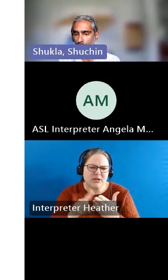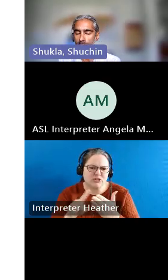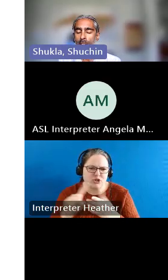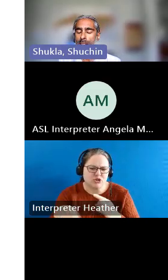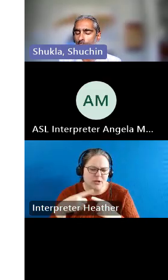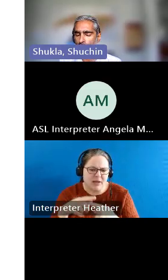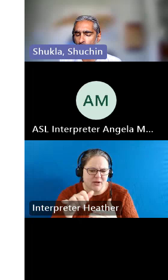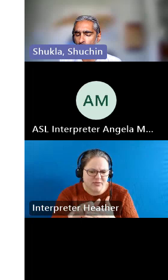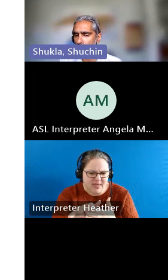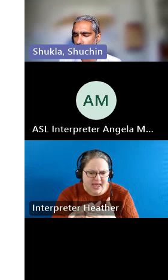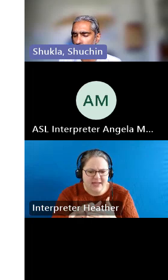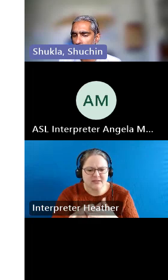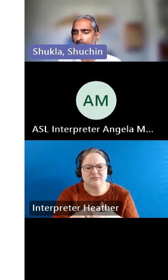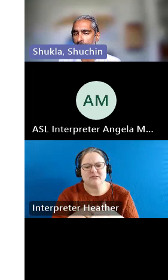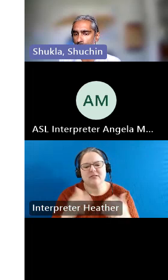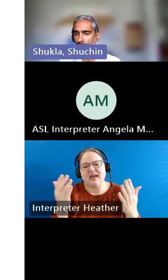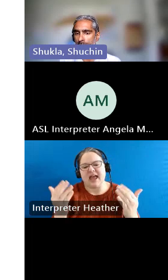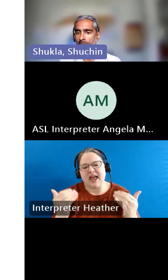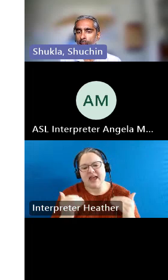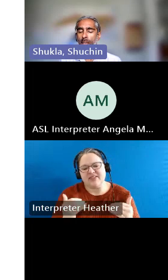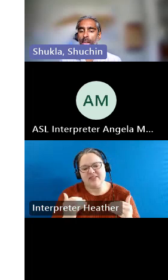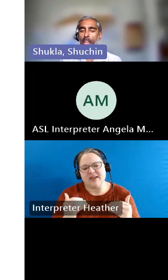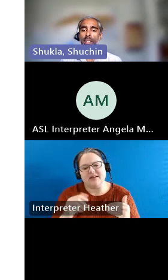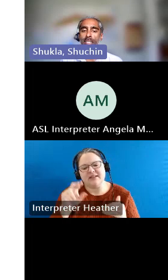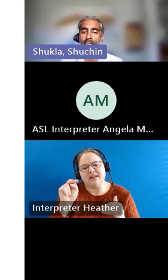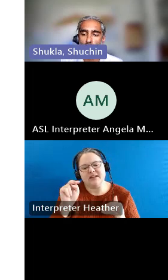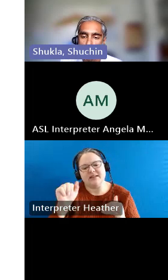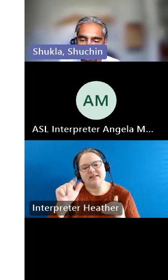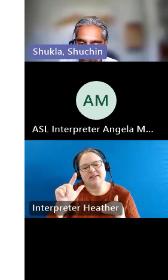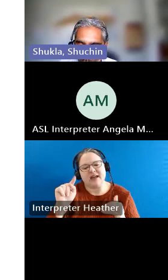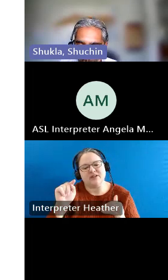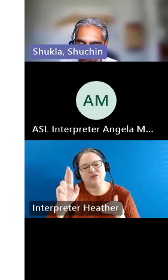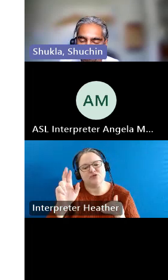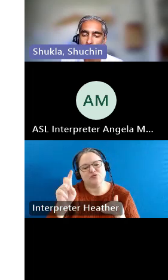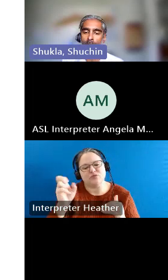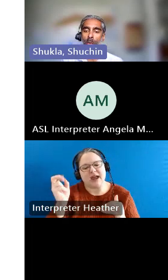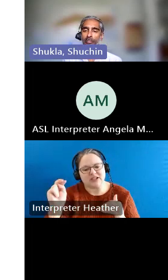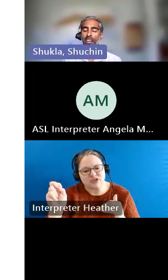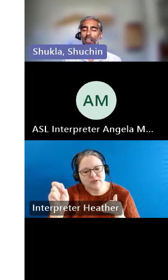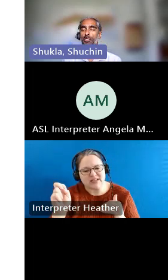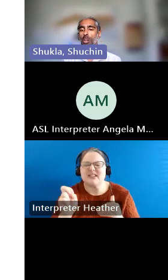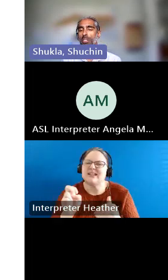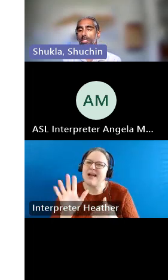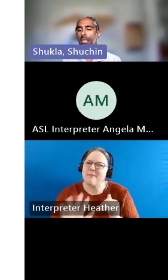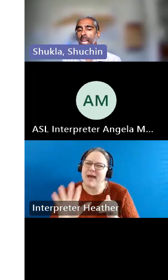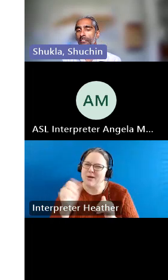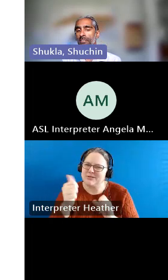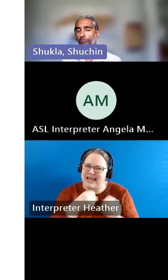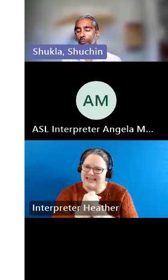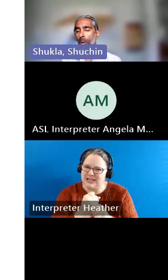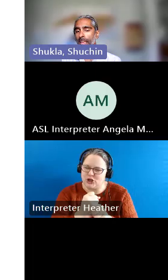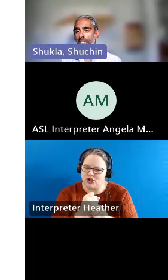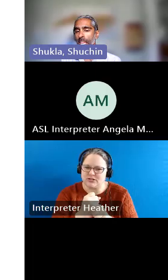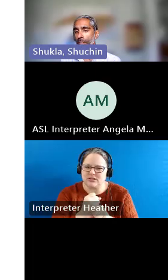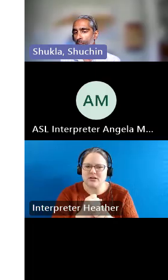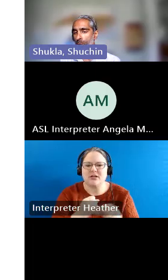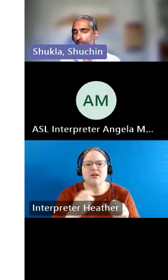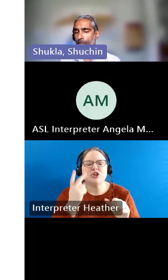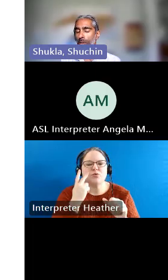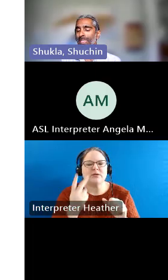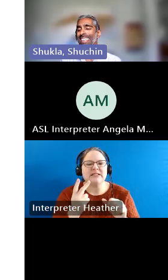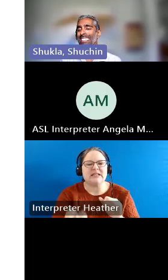for opioid use disorder. It's only been around for 5 to 10 years. And you can see the cute little graphic shows 3 kind of different